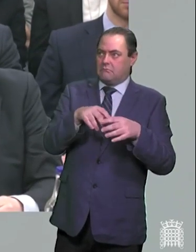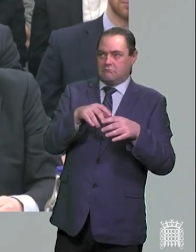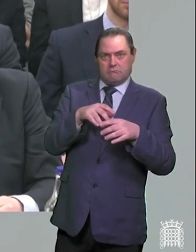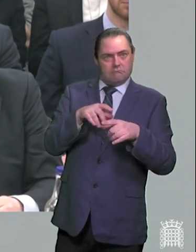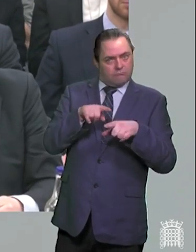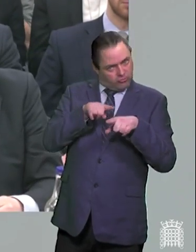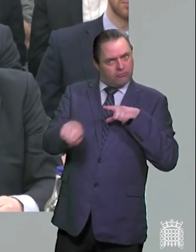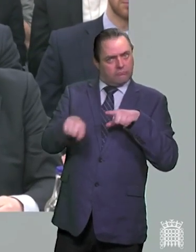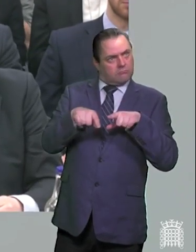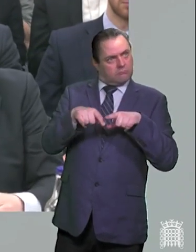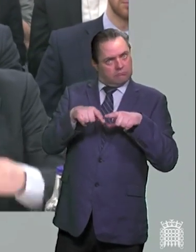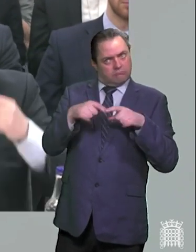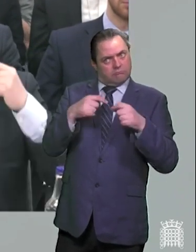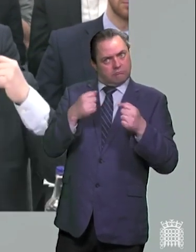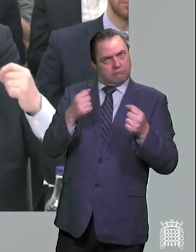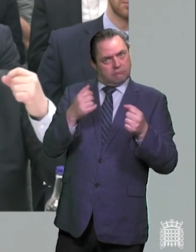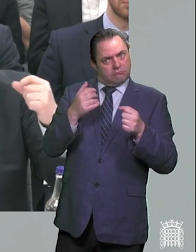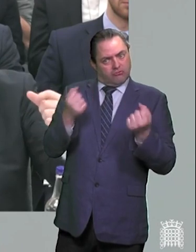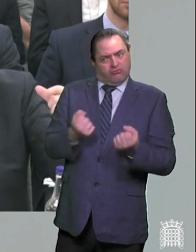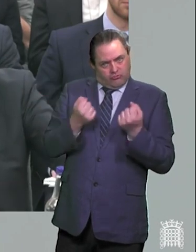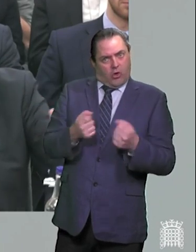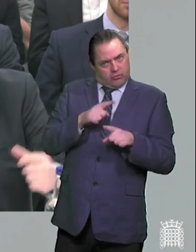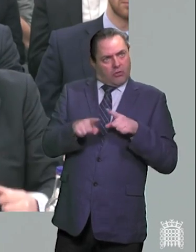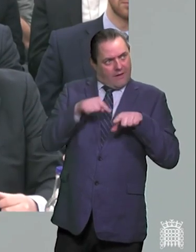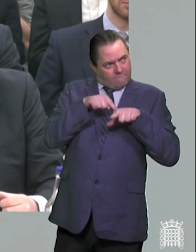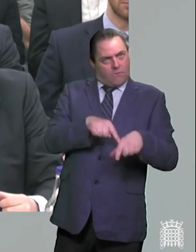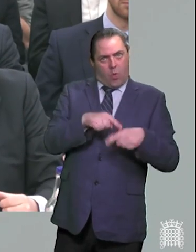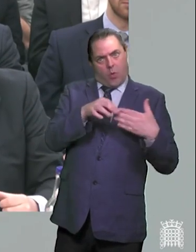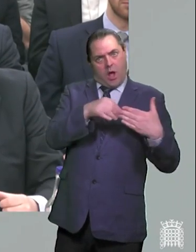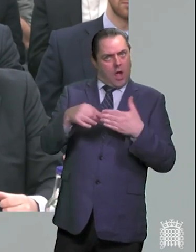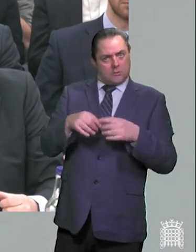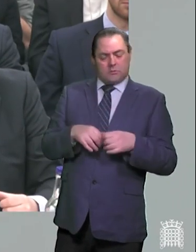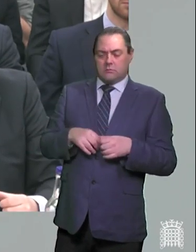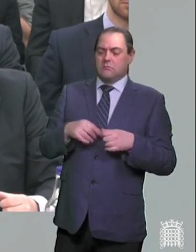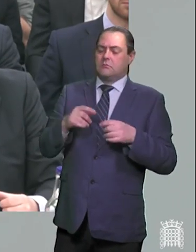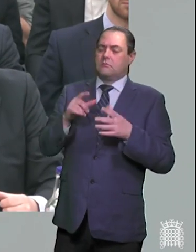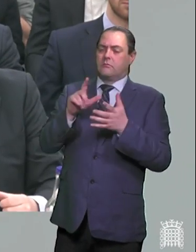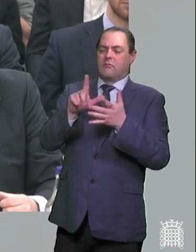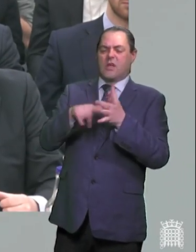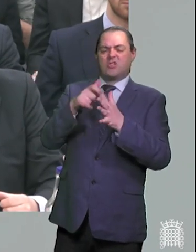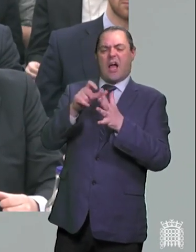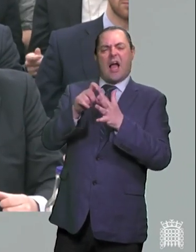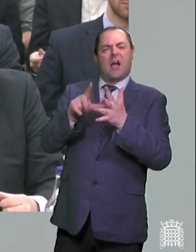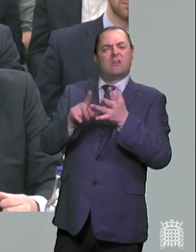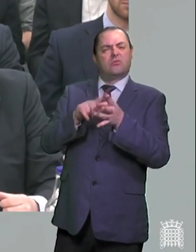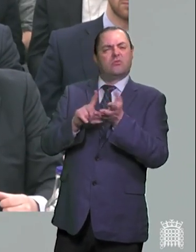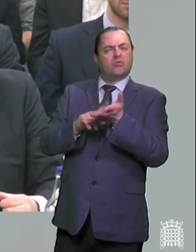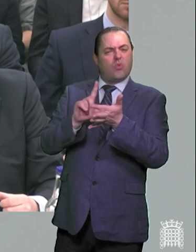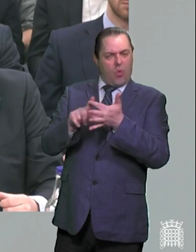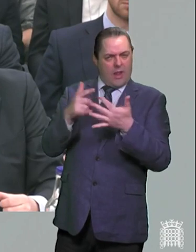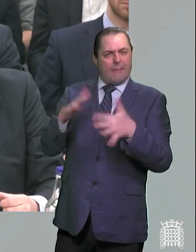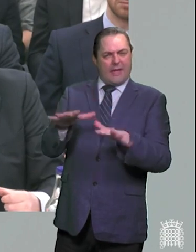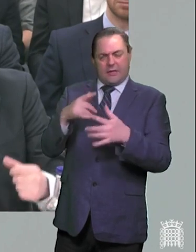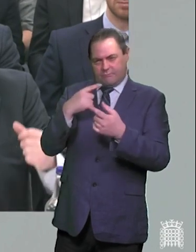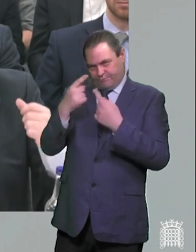guidance. And I talked to Jack Doyle about what had happened at that